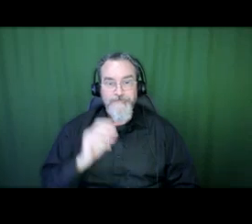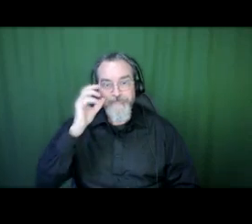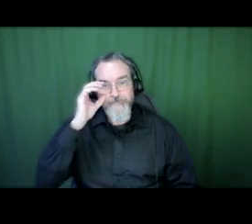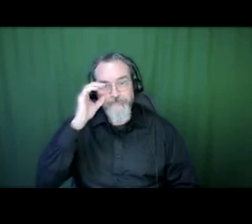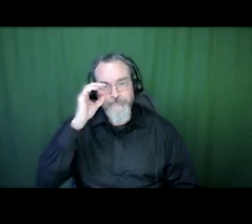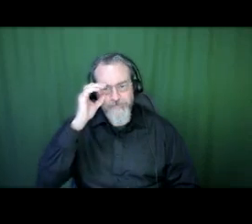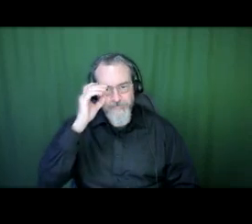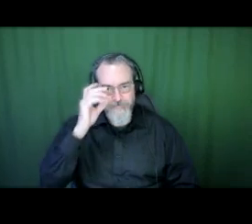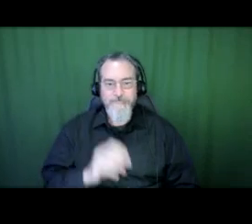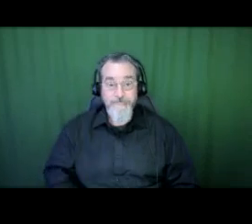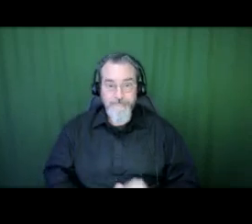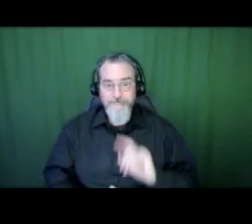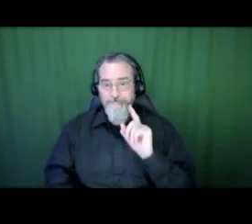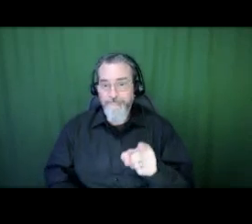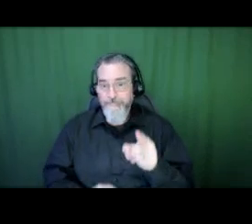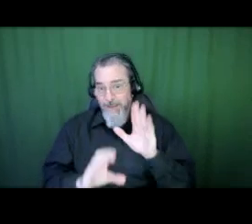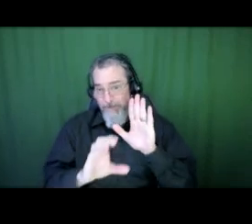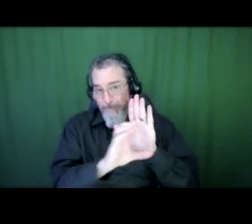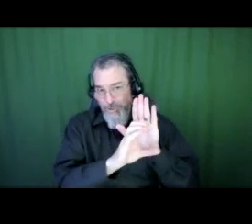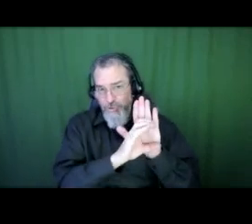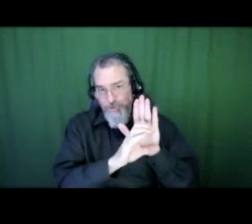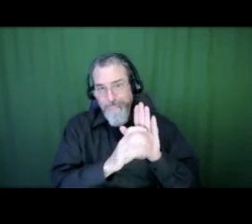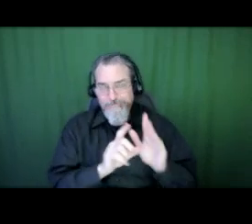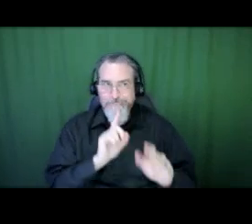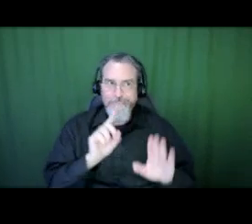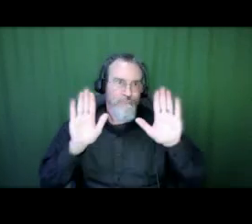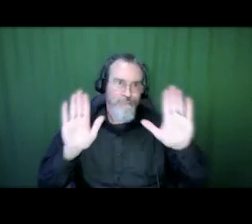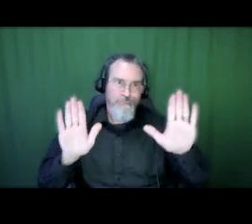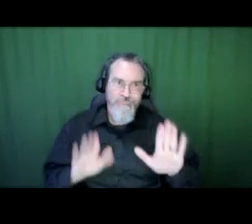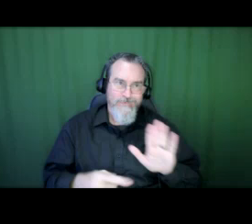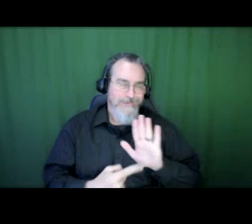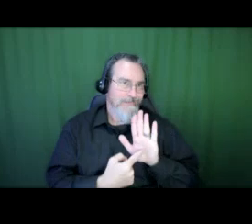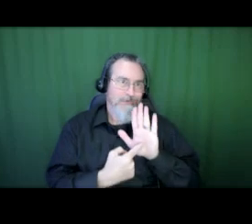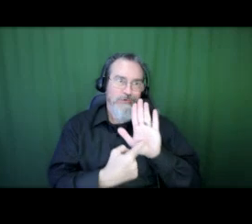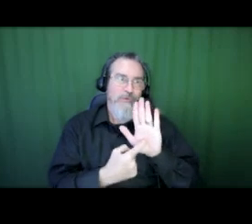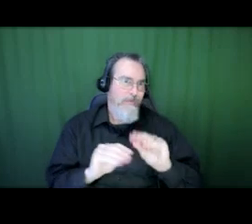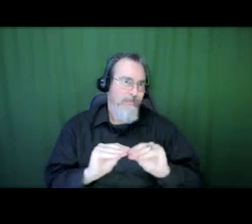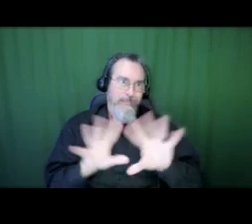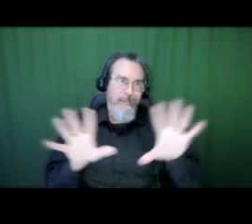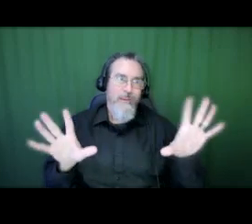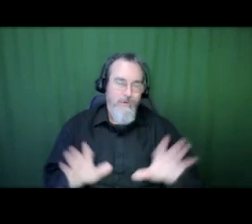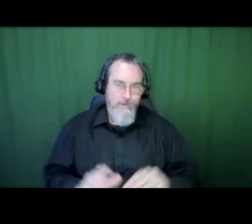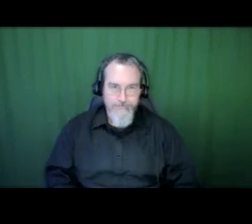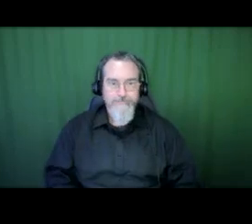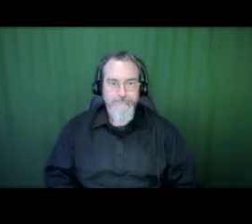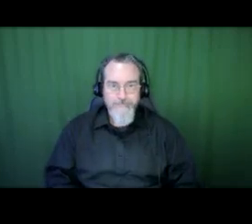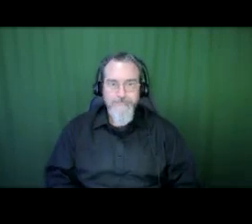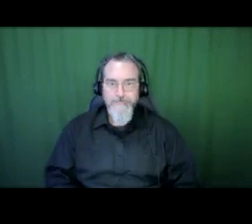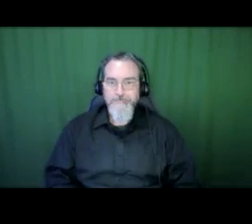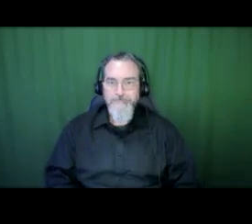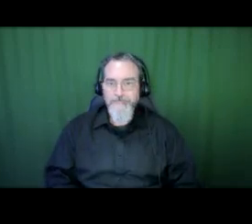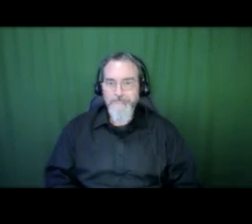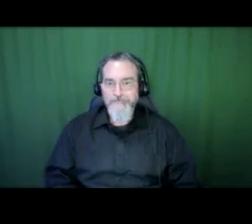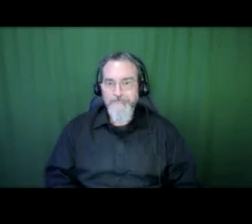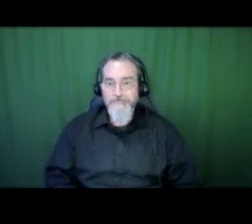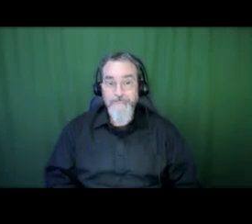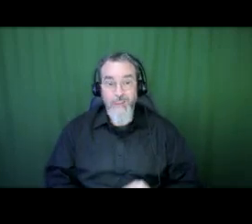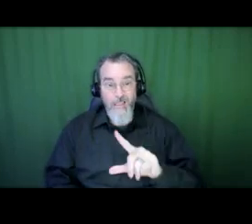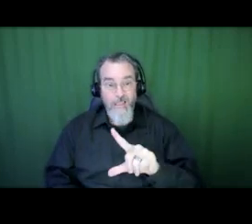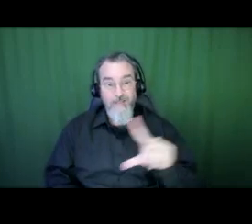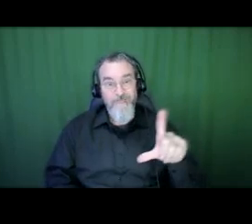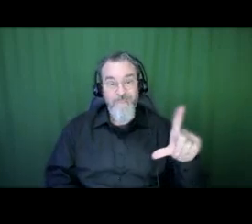Here's a great graphic, kind of sums it up. Picture speaks 1,000 words of what's going on. There to the left is